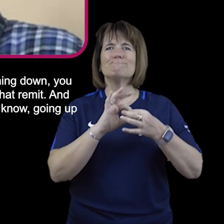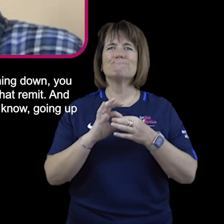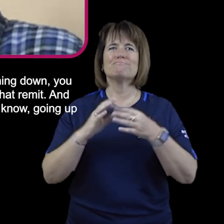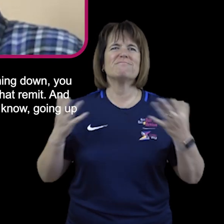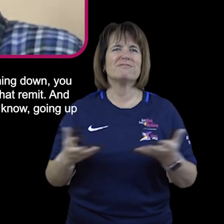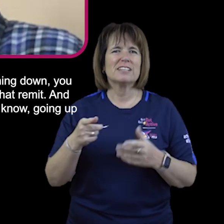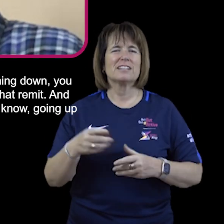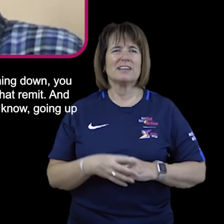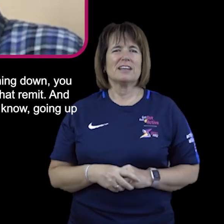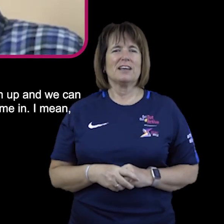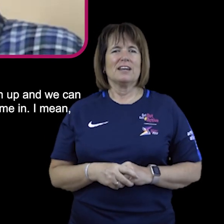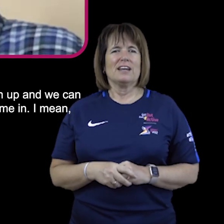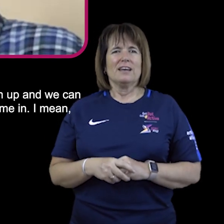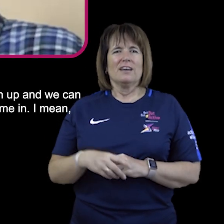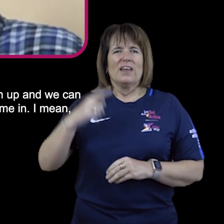getting outside.